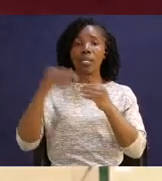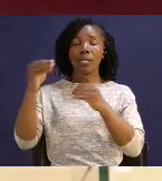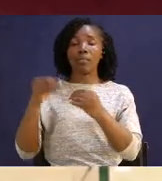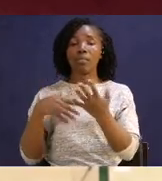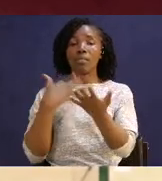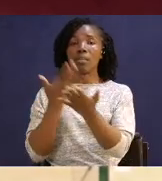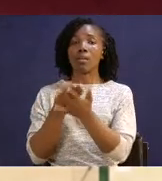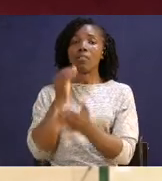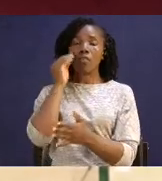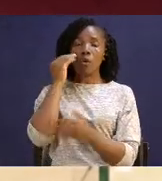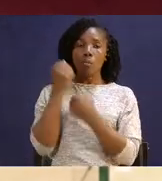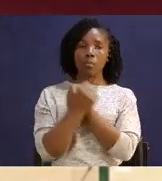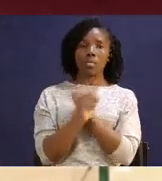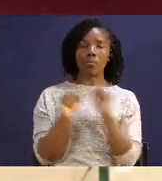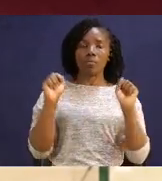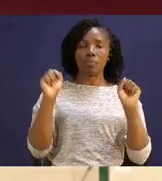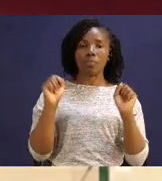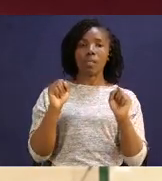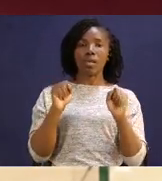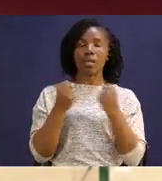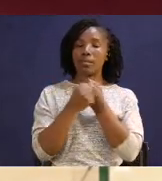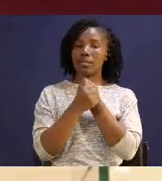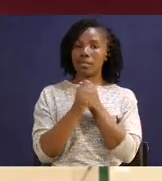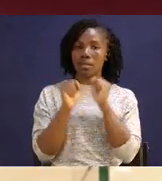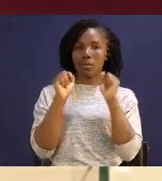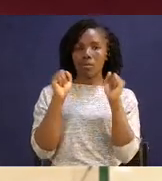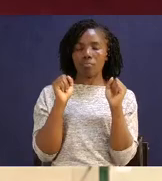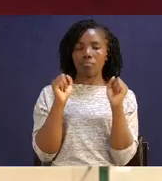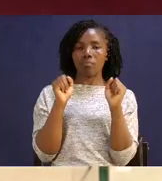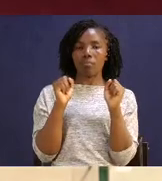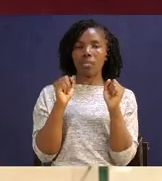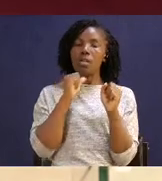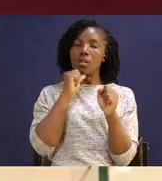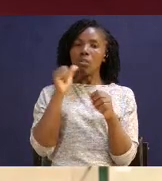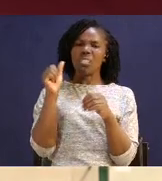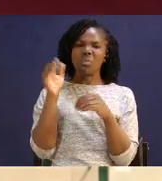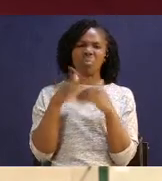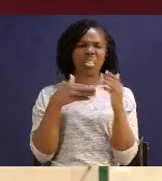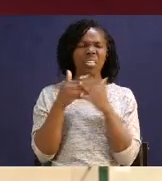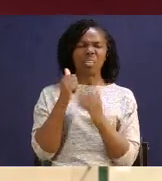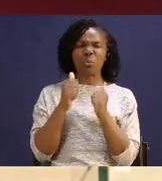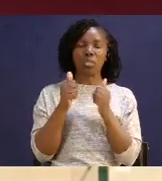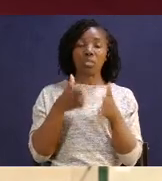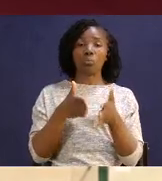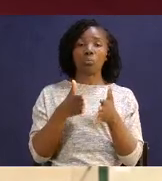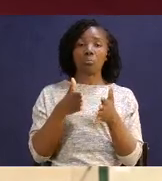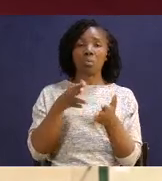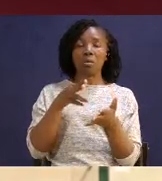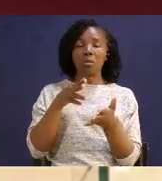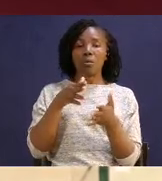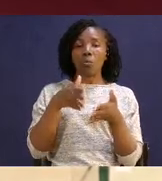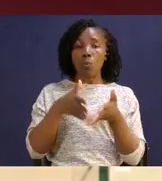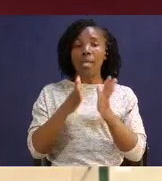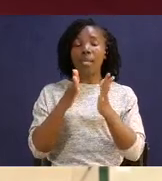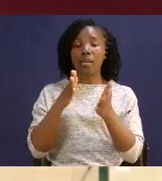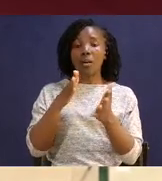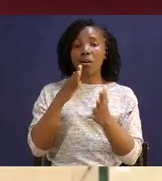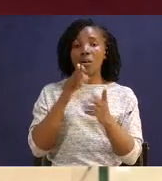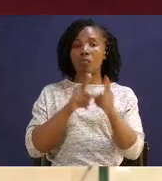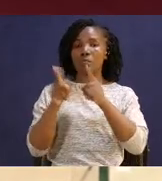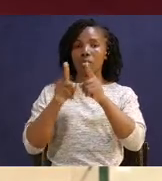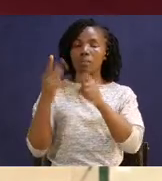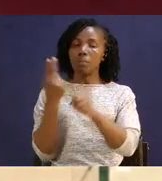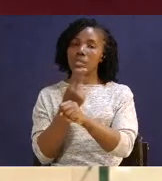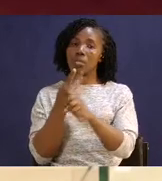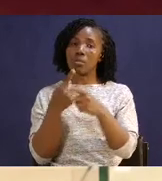home safely and securely. Regardless which means they are taking, Lord, may the angels of the Lord